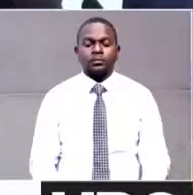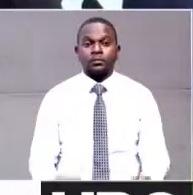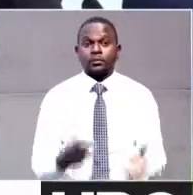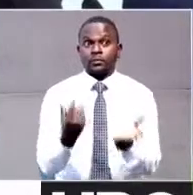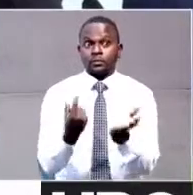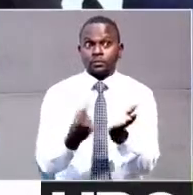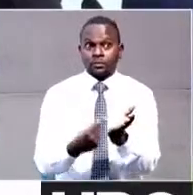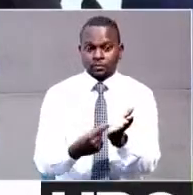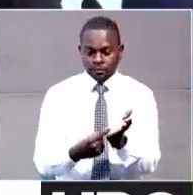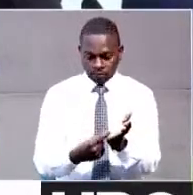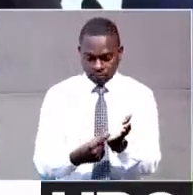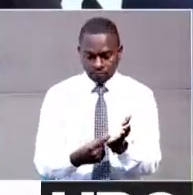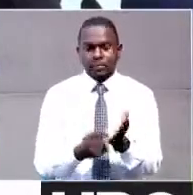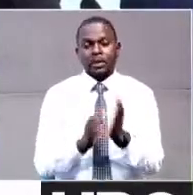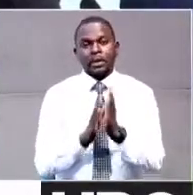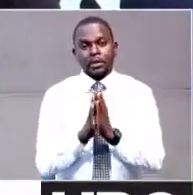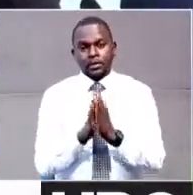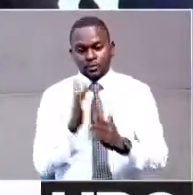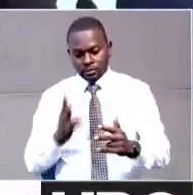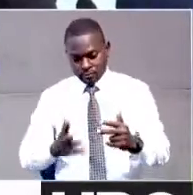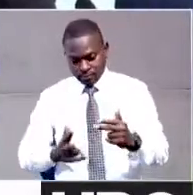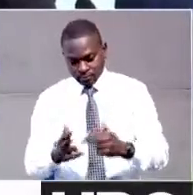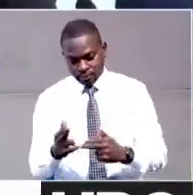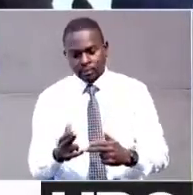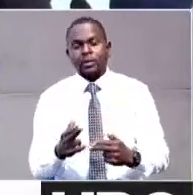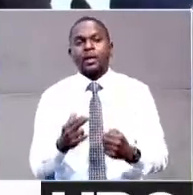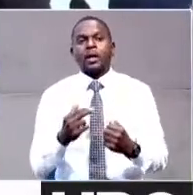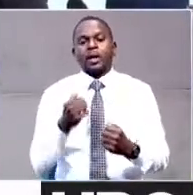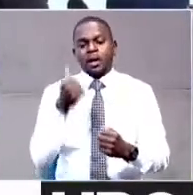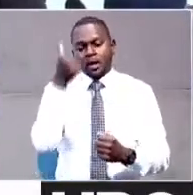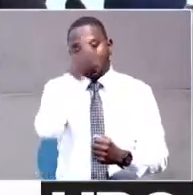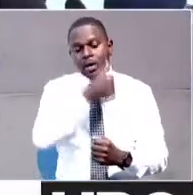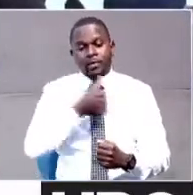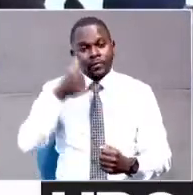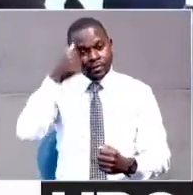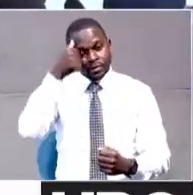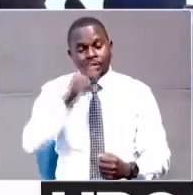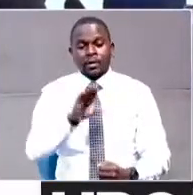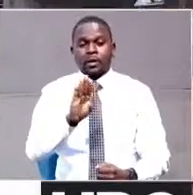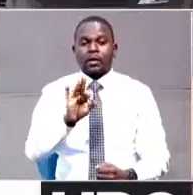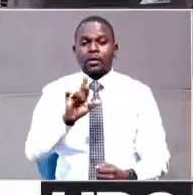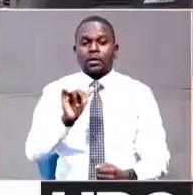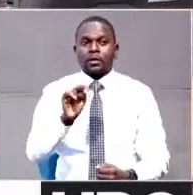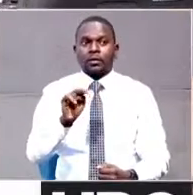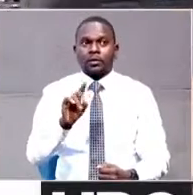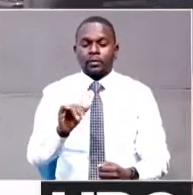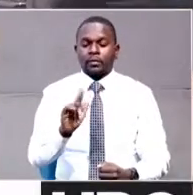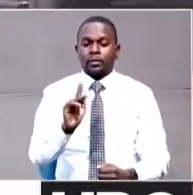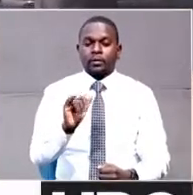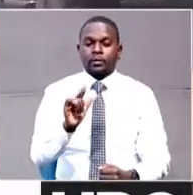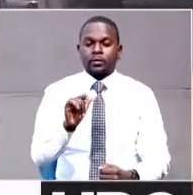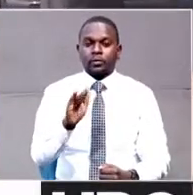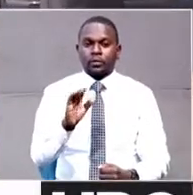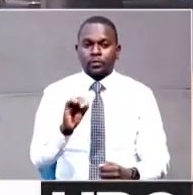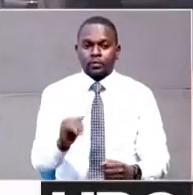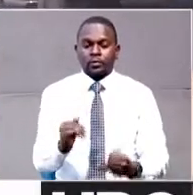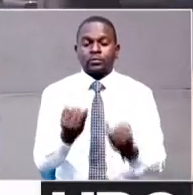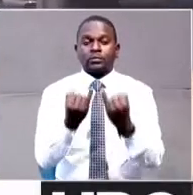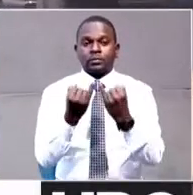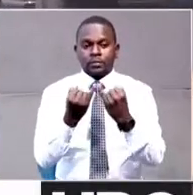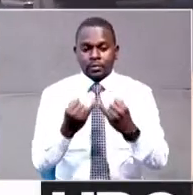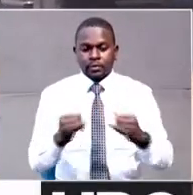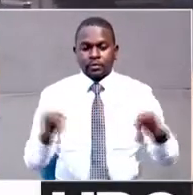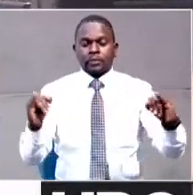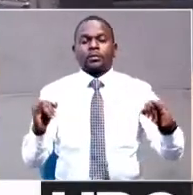Uganda's highly anticipated launch of the Pearl of Africa brand has finally taken place at the Kololo Independence Grounds and